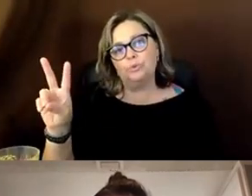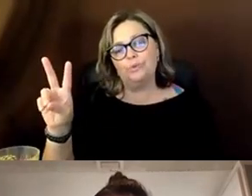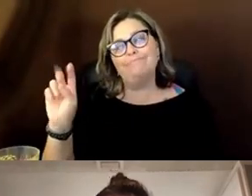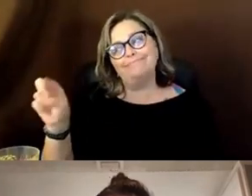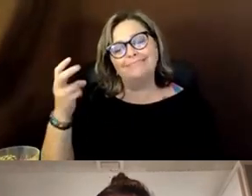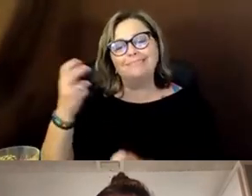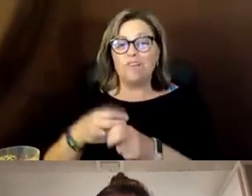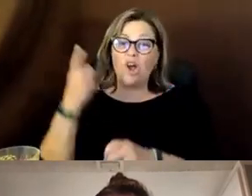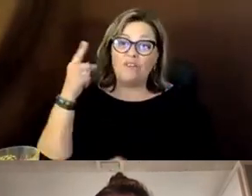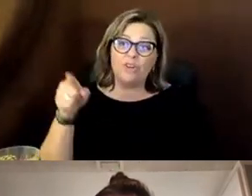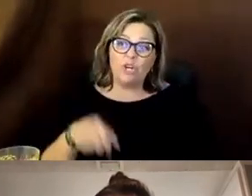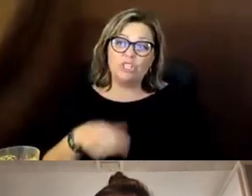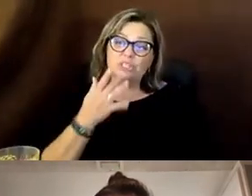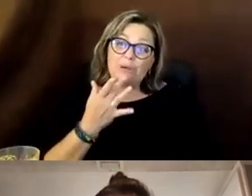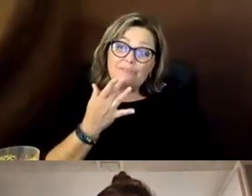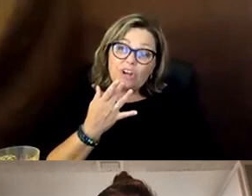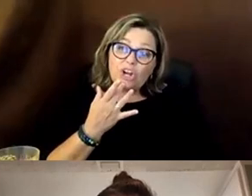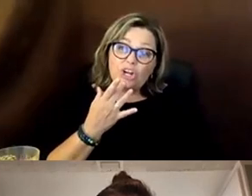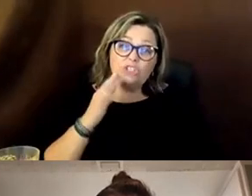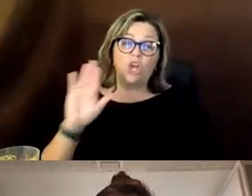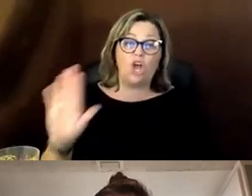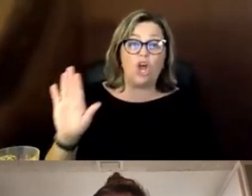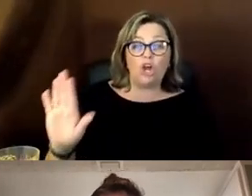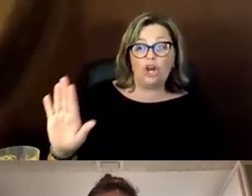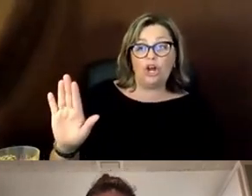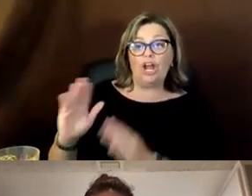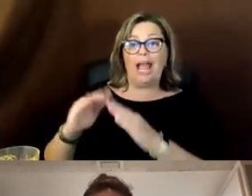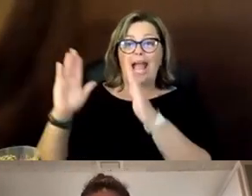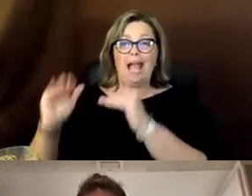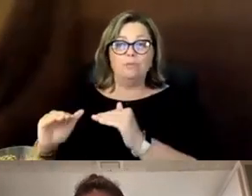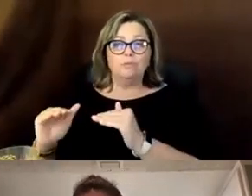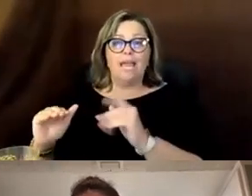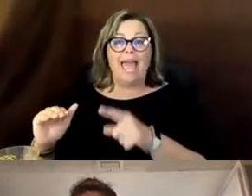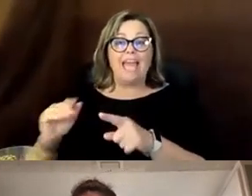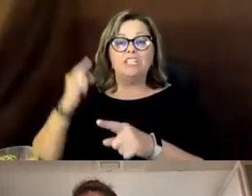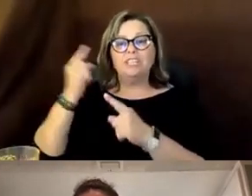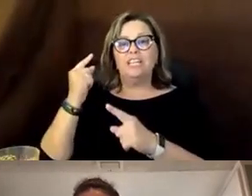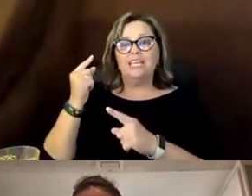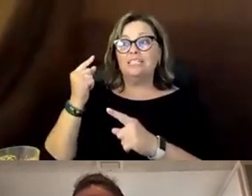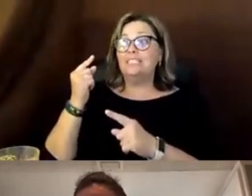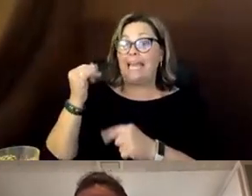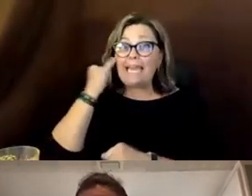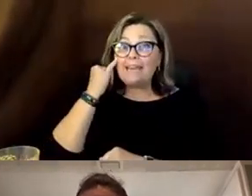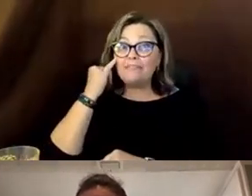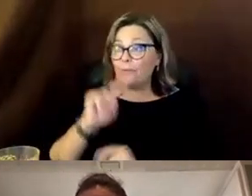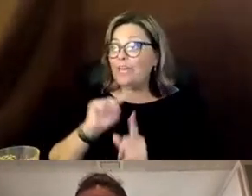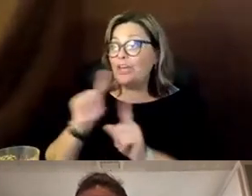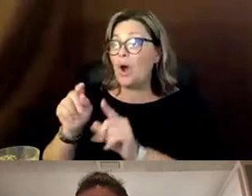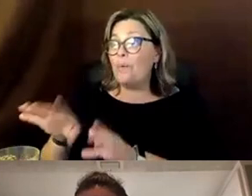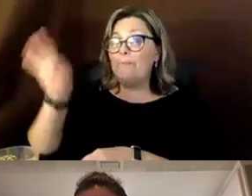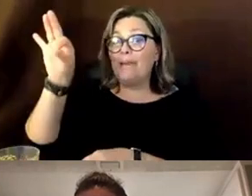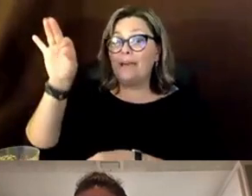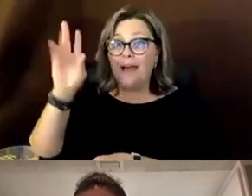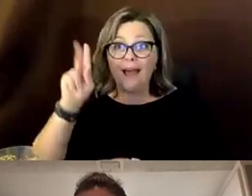be at her house. And she thinks every time we pick her up, it's the weekend. She suffers